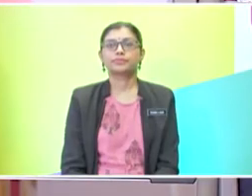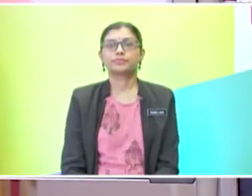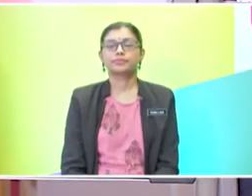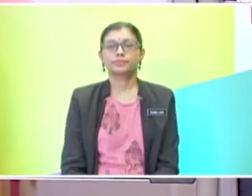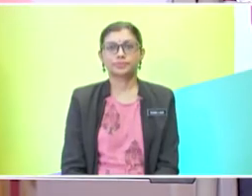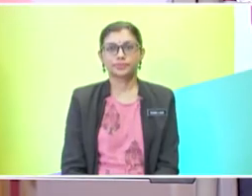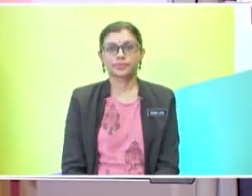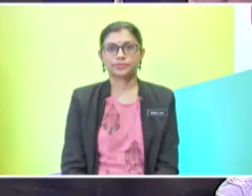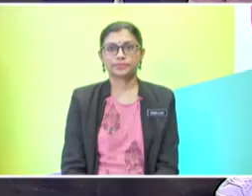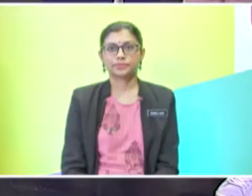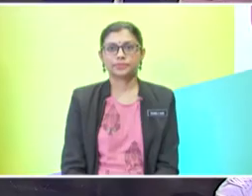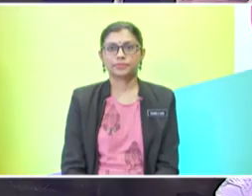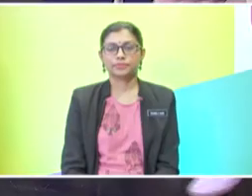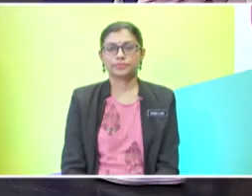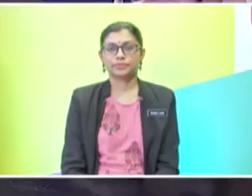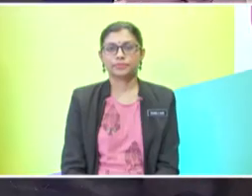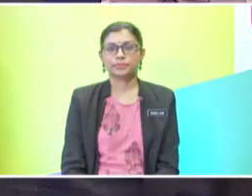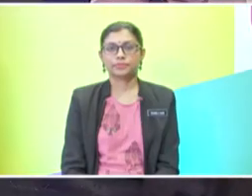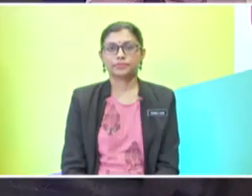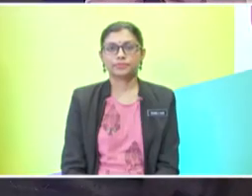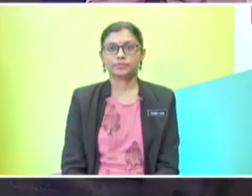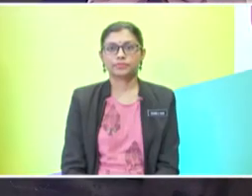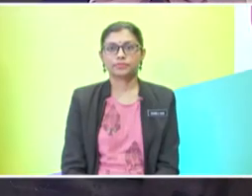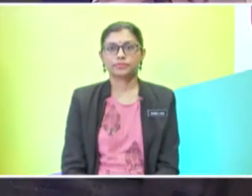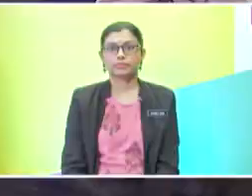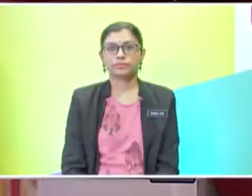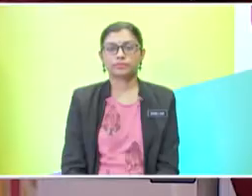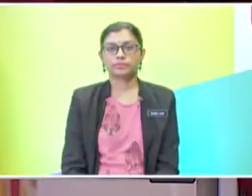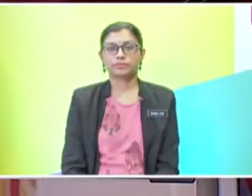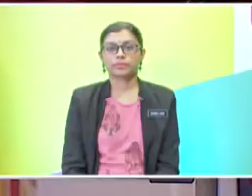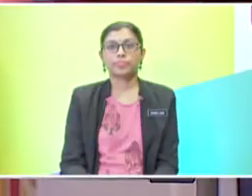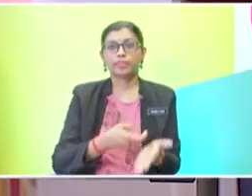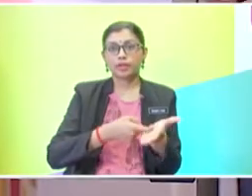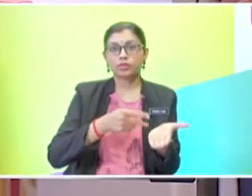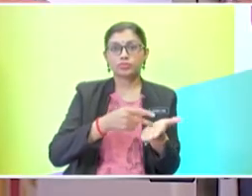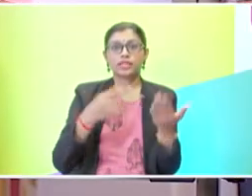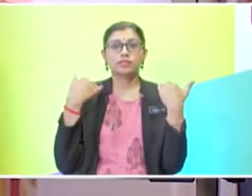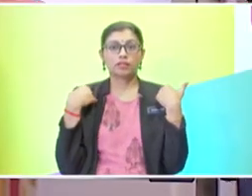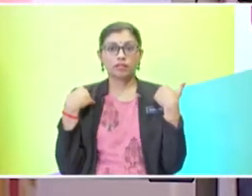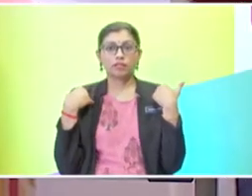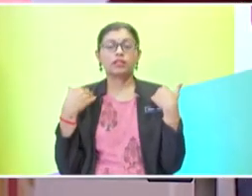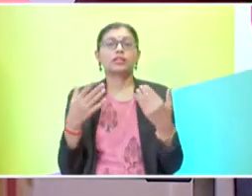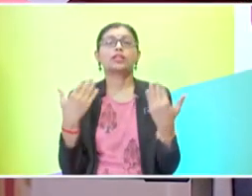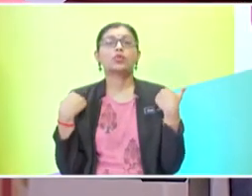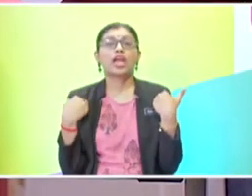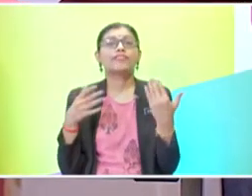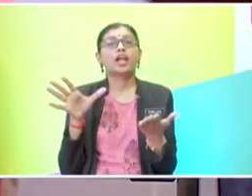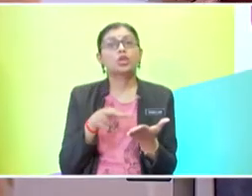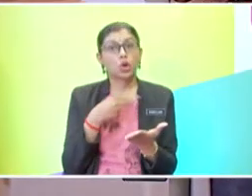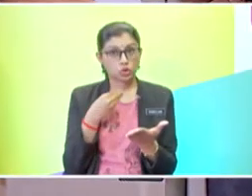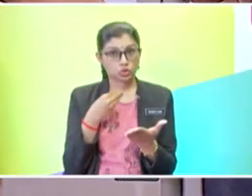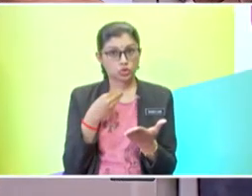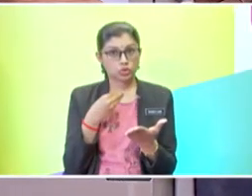profit. Okay, so the next one here, oh, a house. Cost price is given and then a loss. I have to find the selling